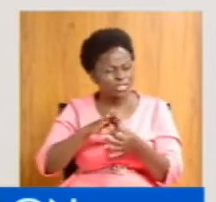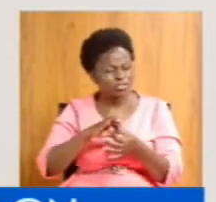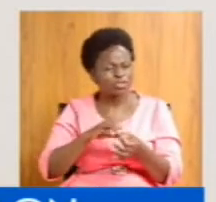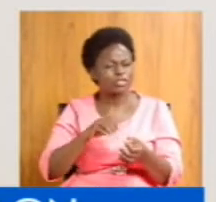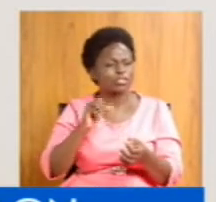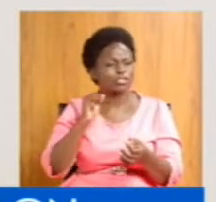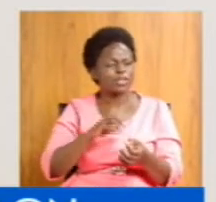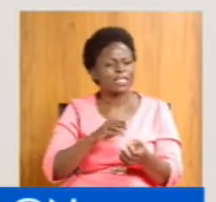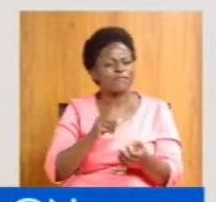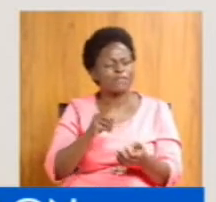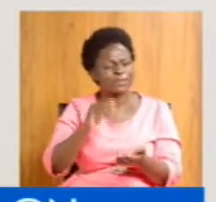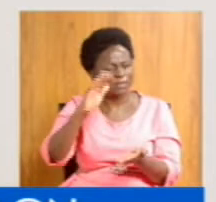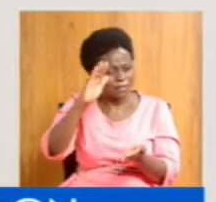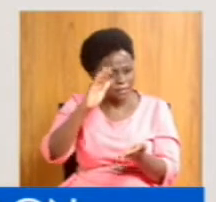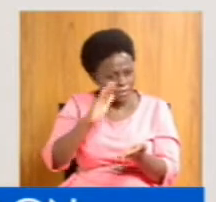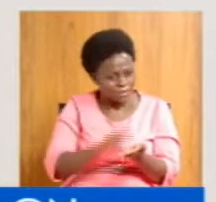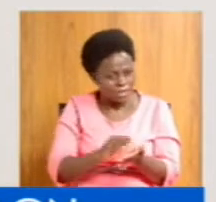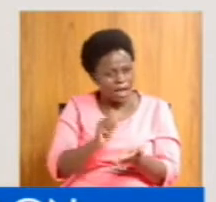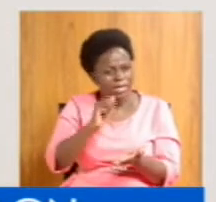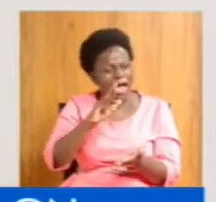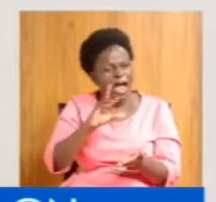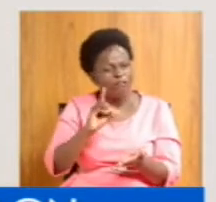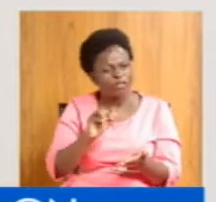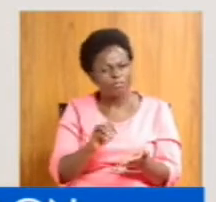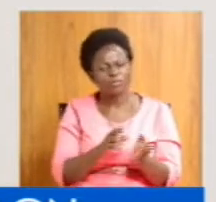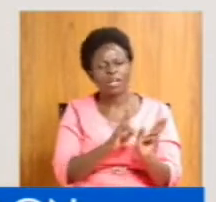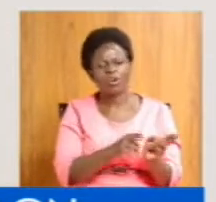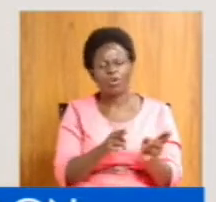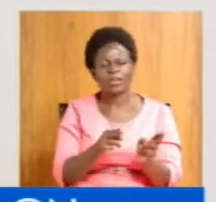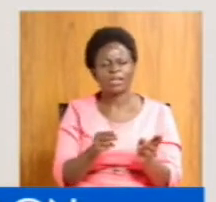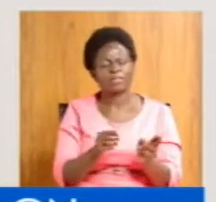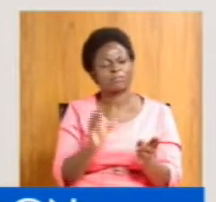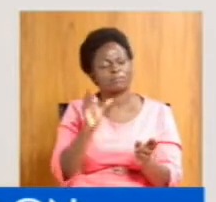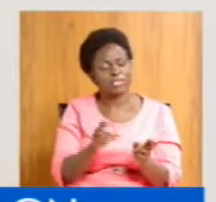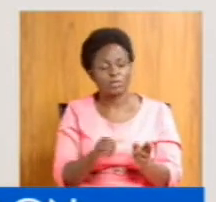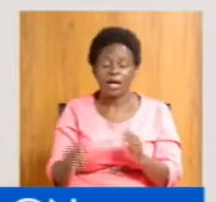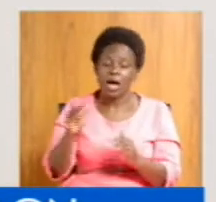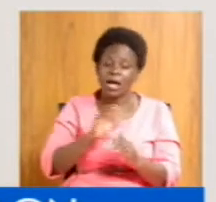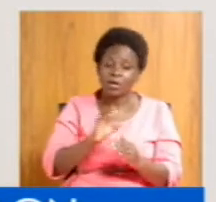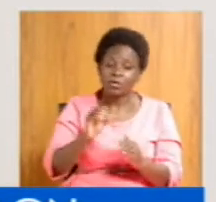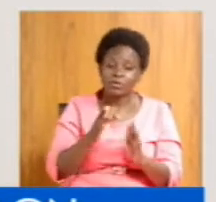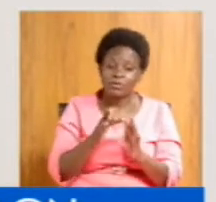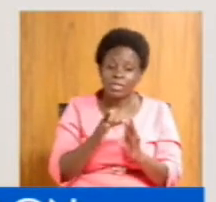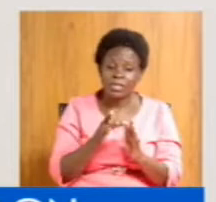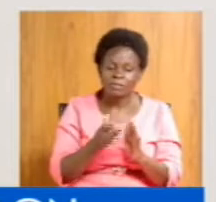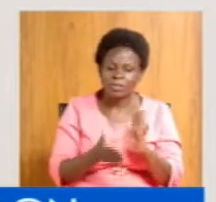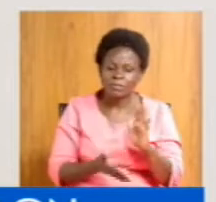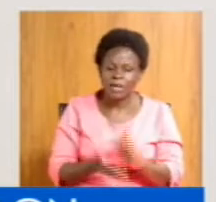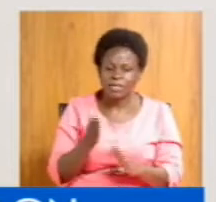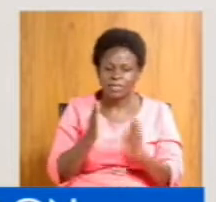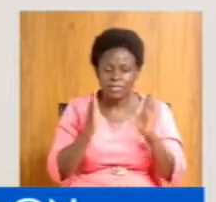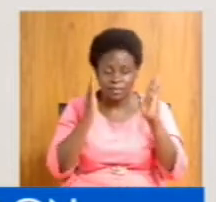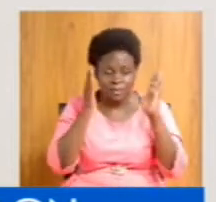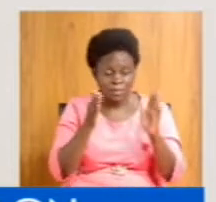the fees are scaled down and affordable to the ordinary citizens the high cost of internet also needs to be urgently looked in